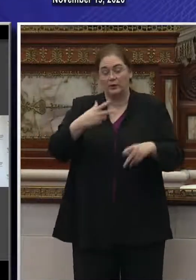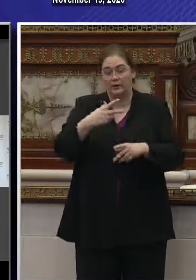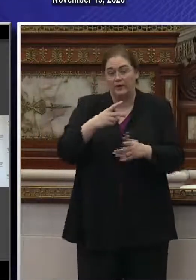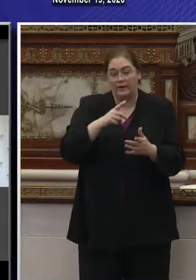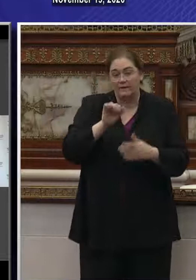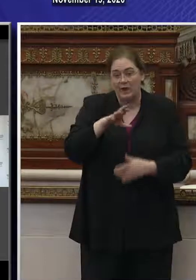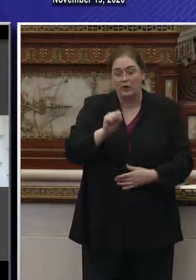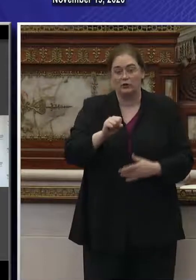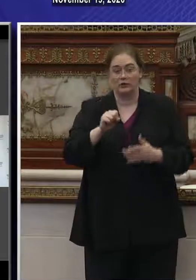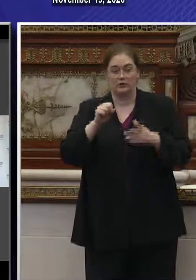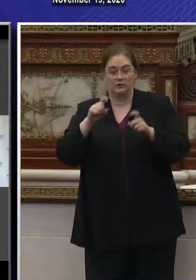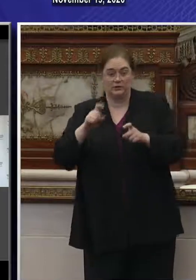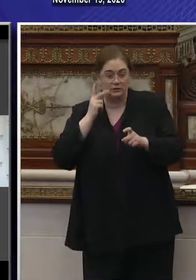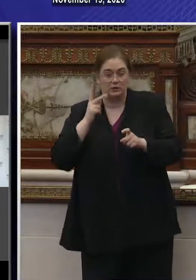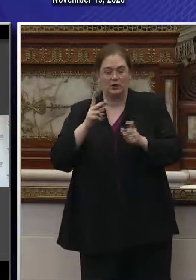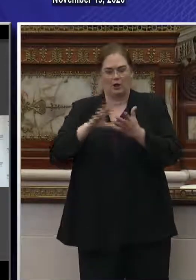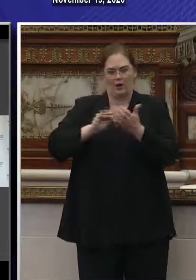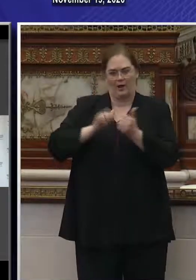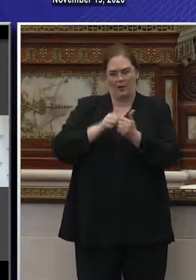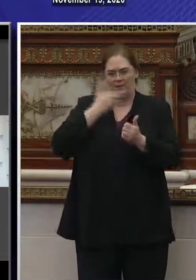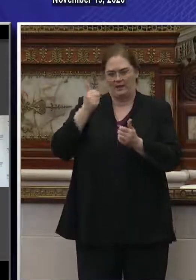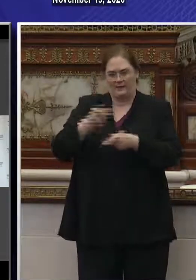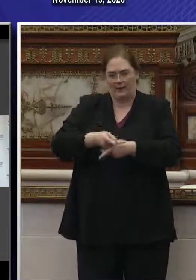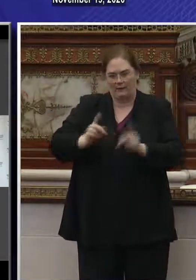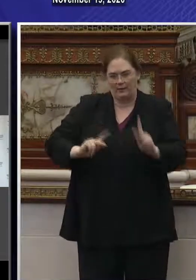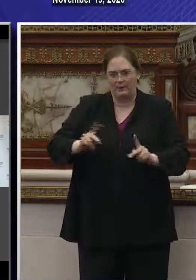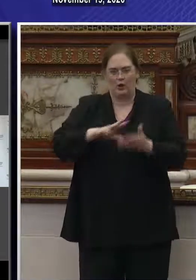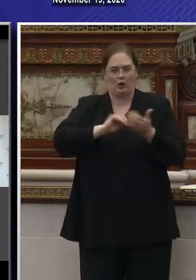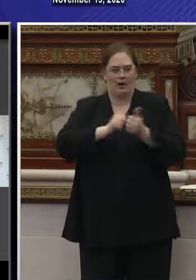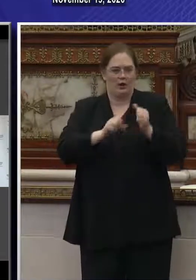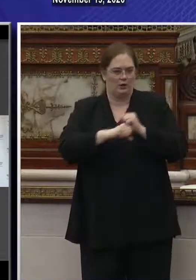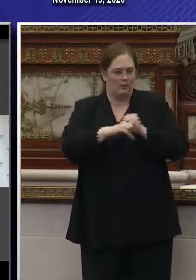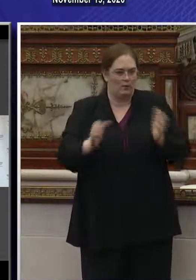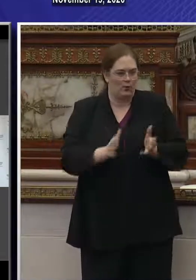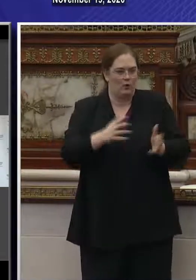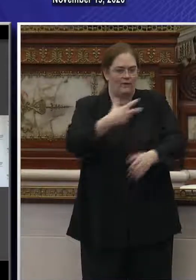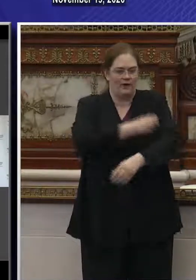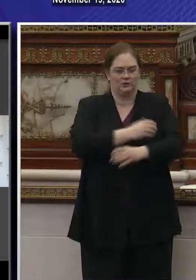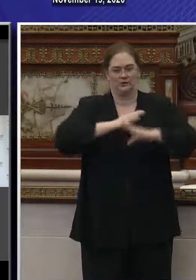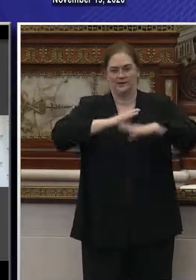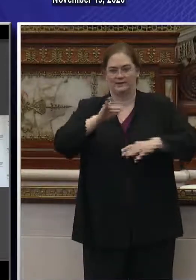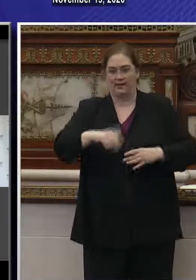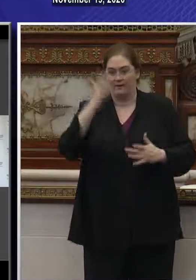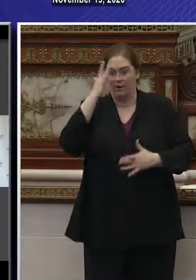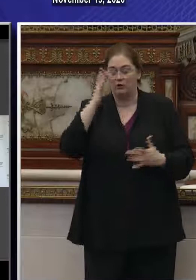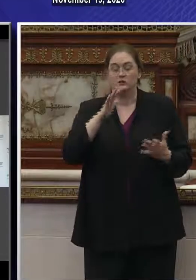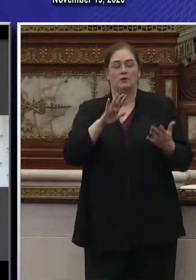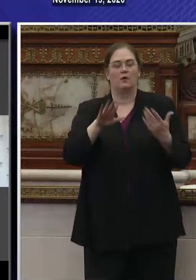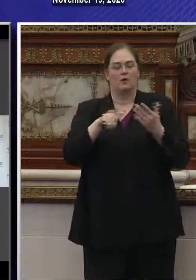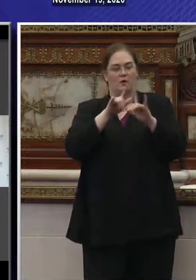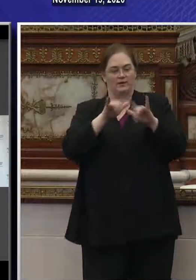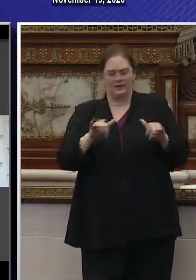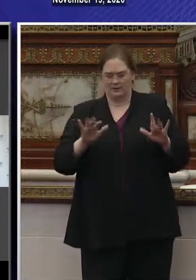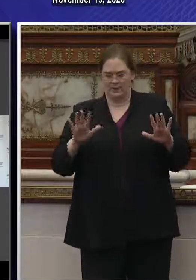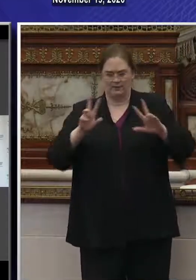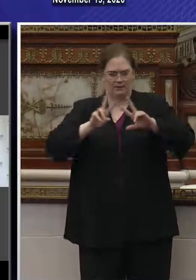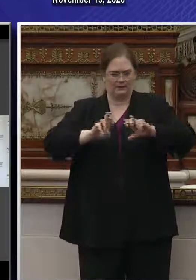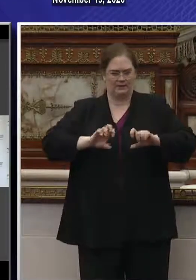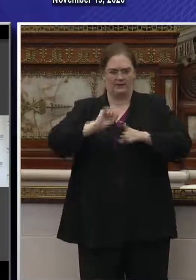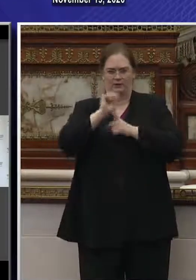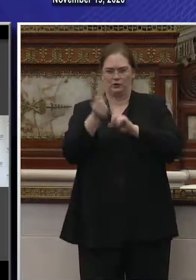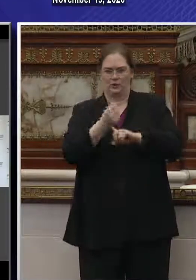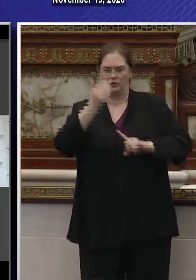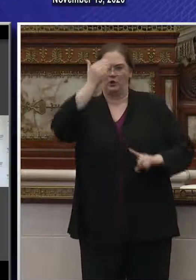virus, learning how to best care for people with the virus, learning how to promote vaccination against the virus, all the while assessing